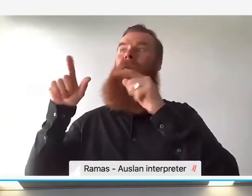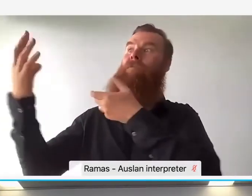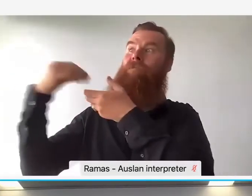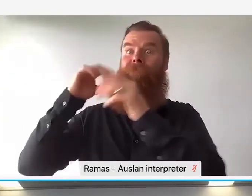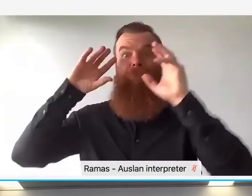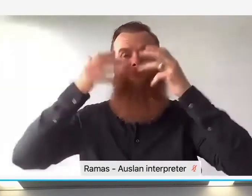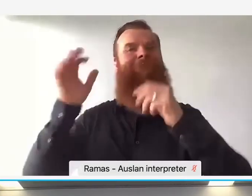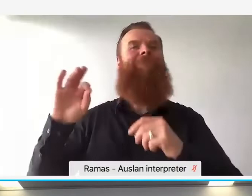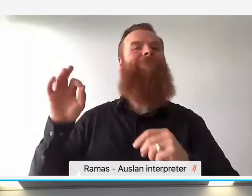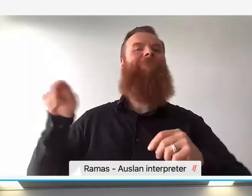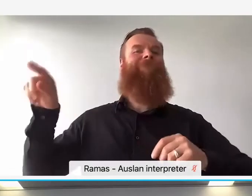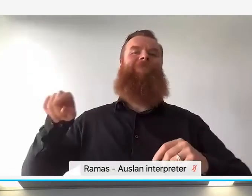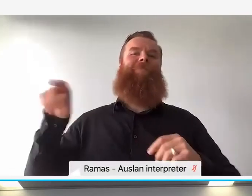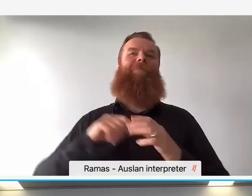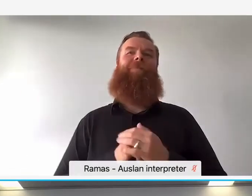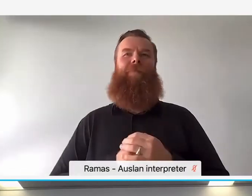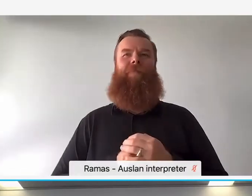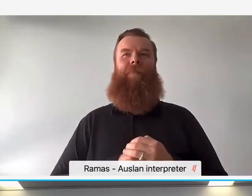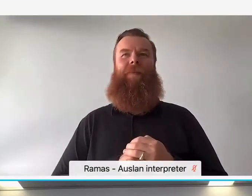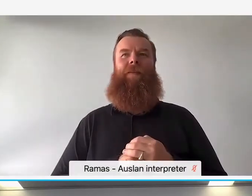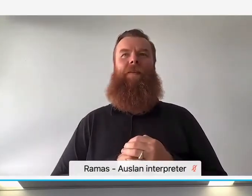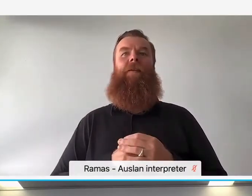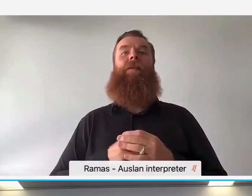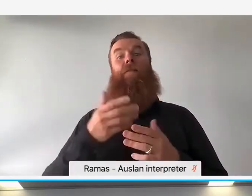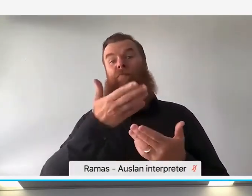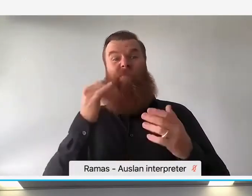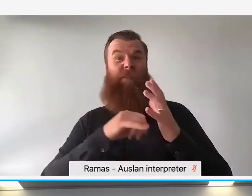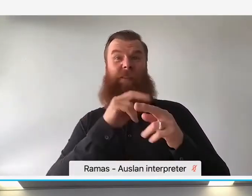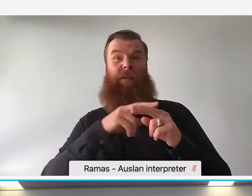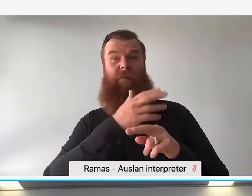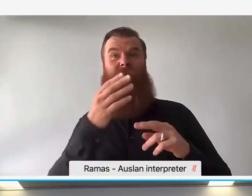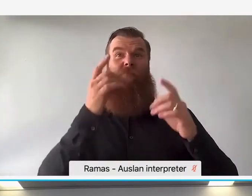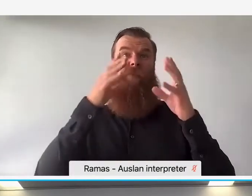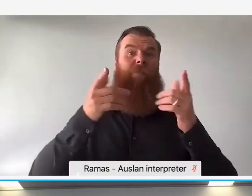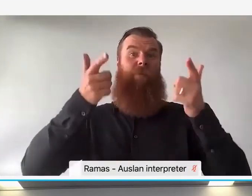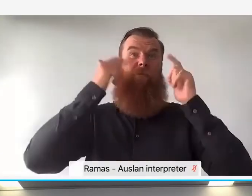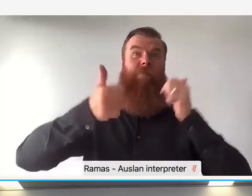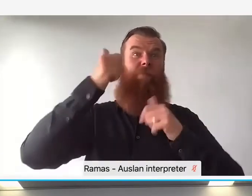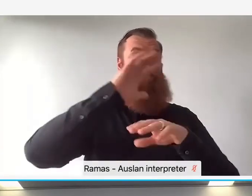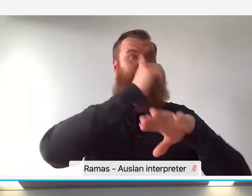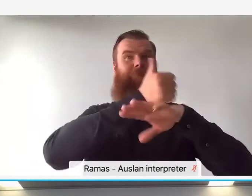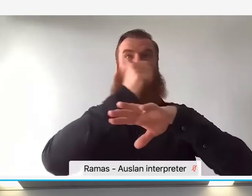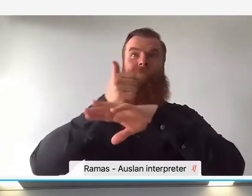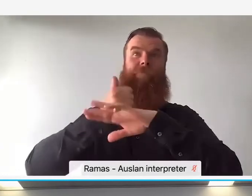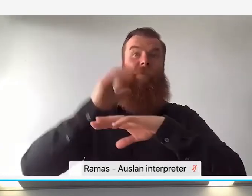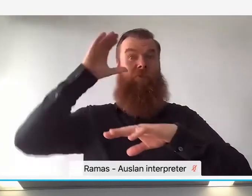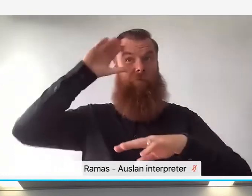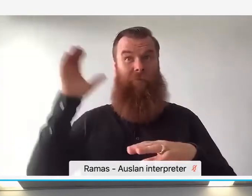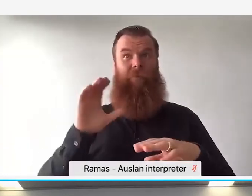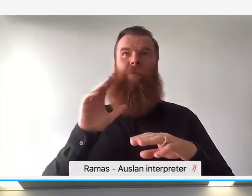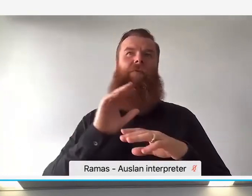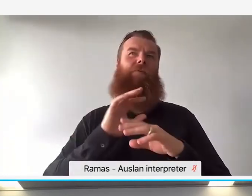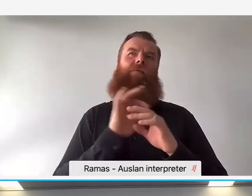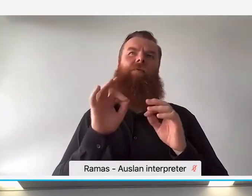staff, engagement managers and coordinators, currently based in all countries except Kiribati, Nauru and Tuvalu due to